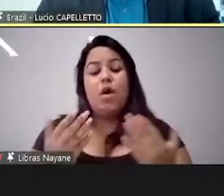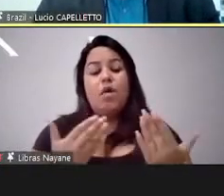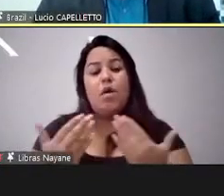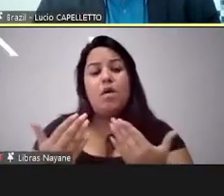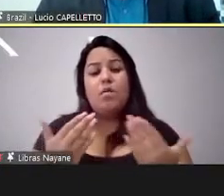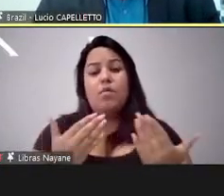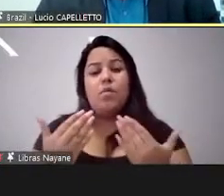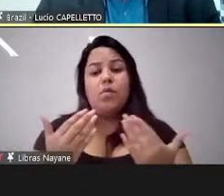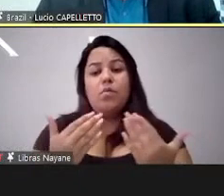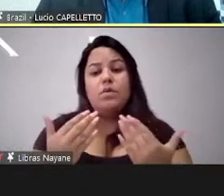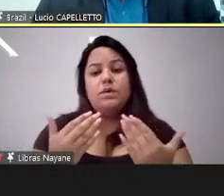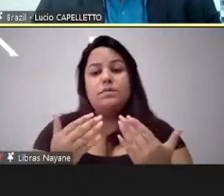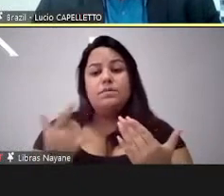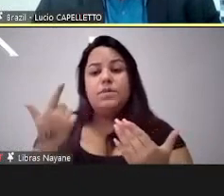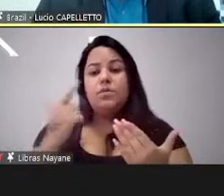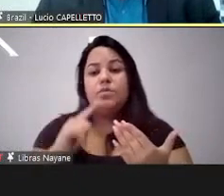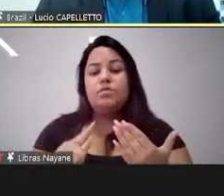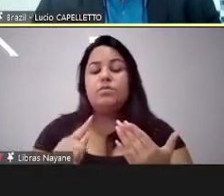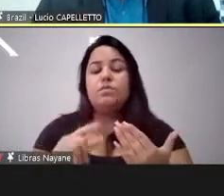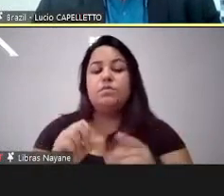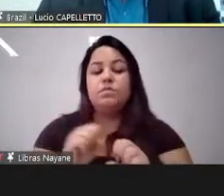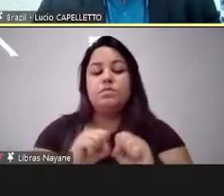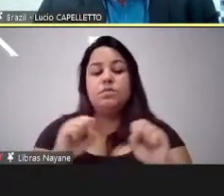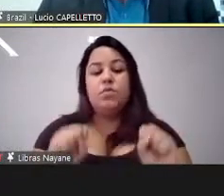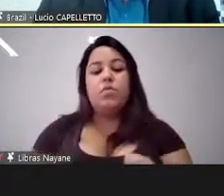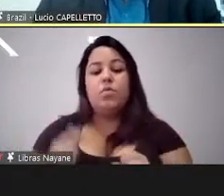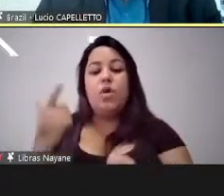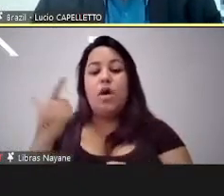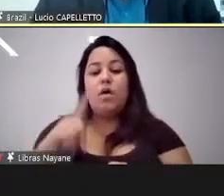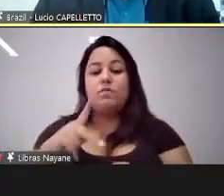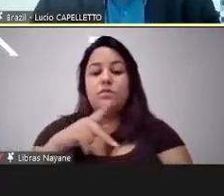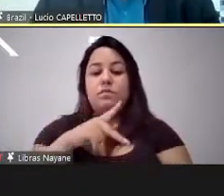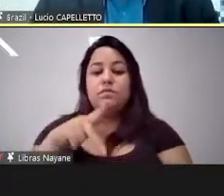3,300 sponsors. But there are other